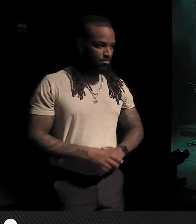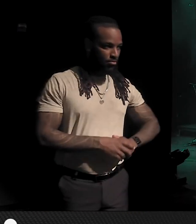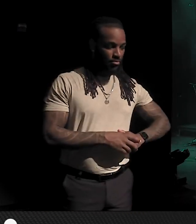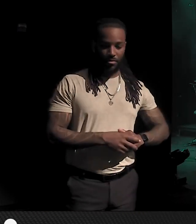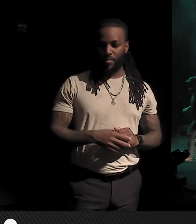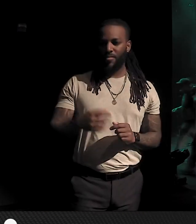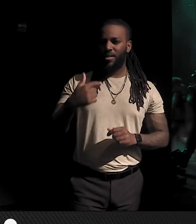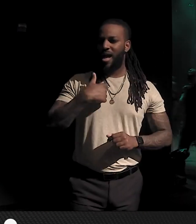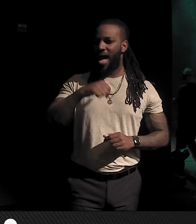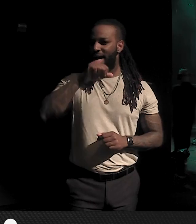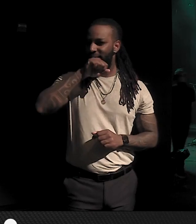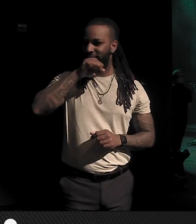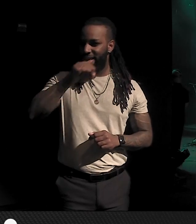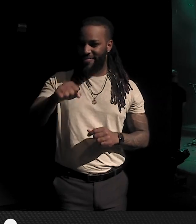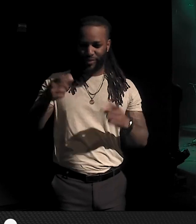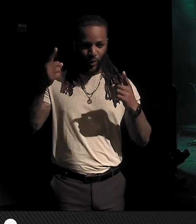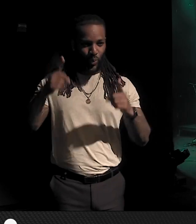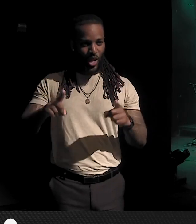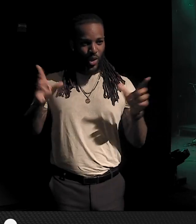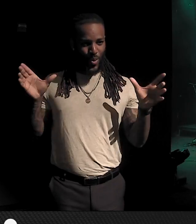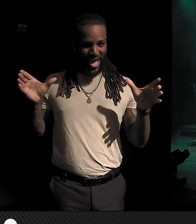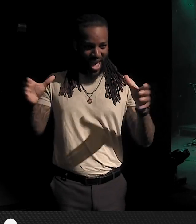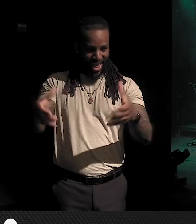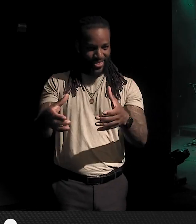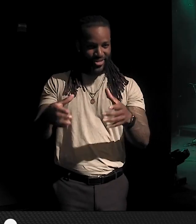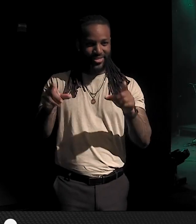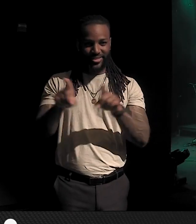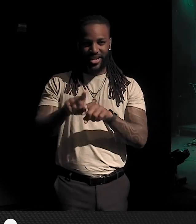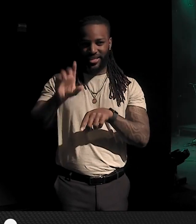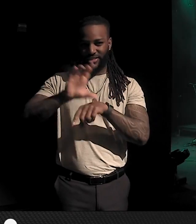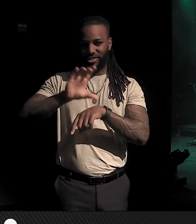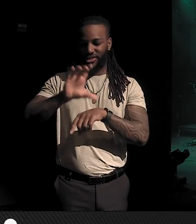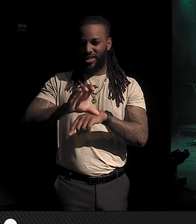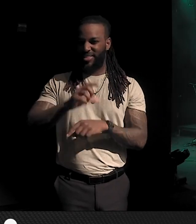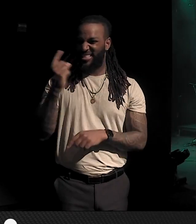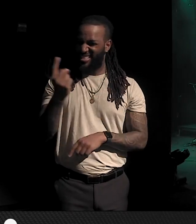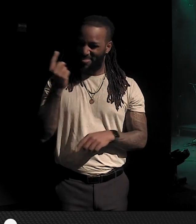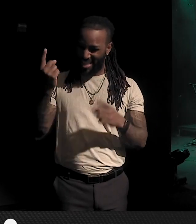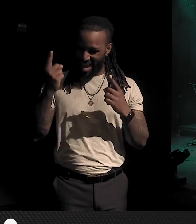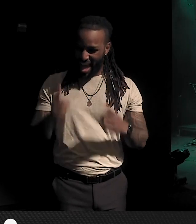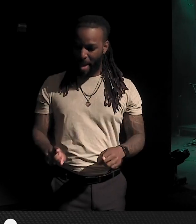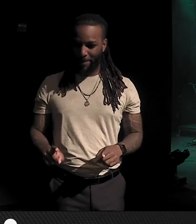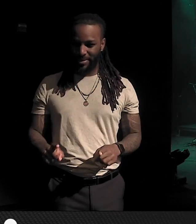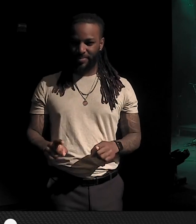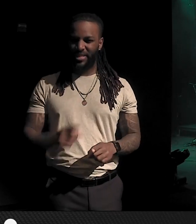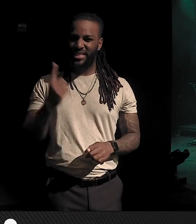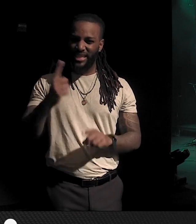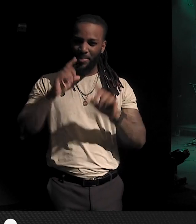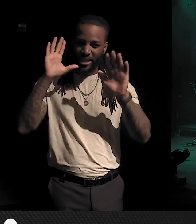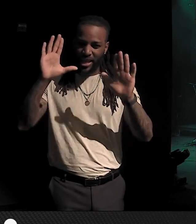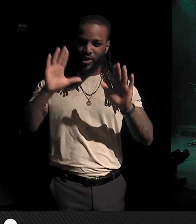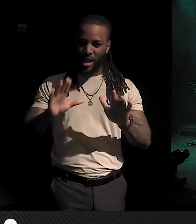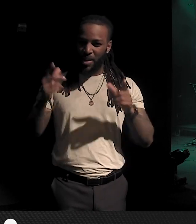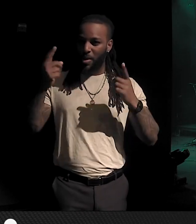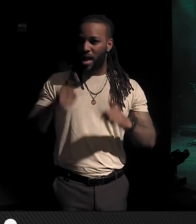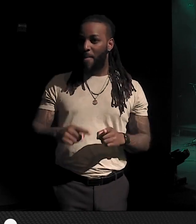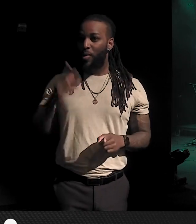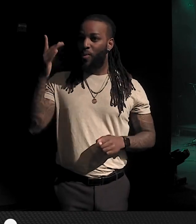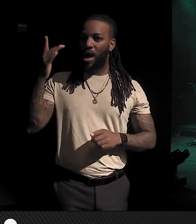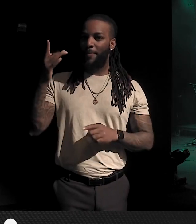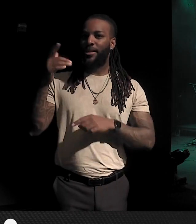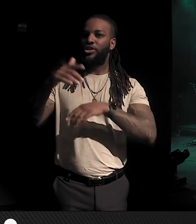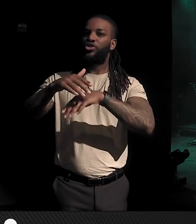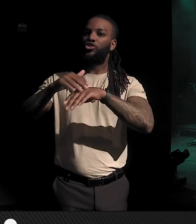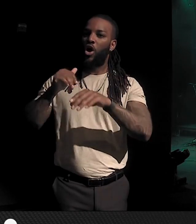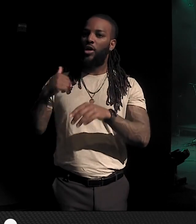I love when we gather as the church. Something happens. Something incredible happens because it calls us